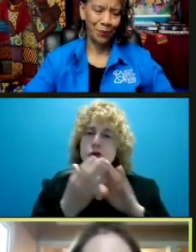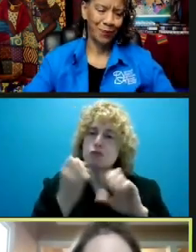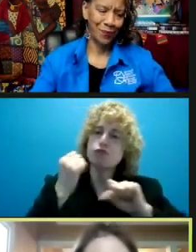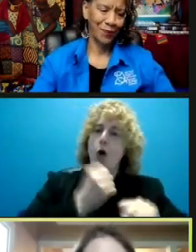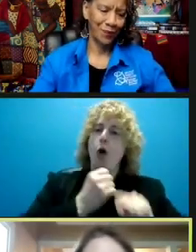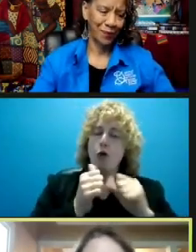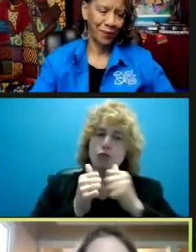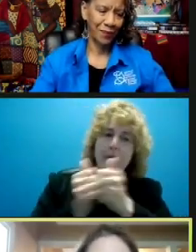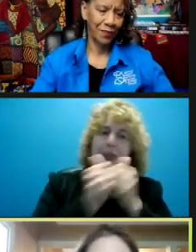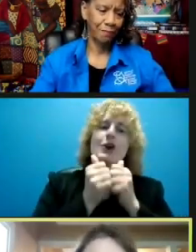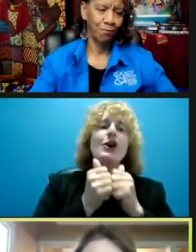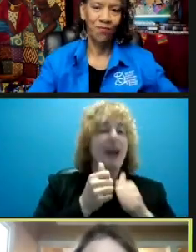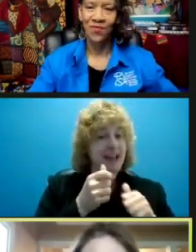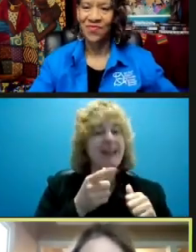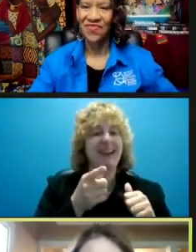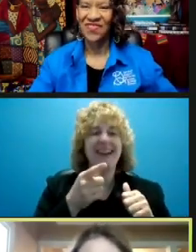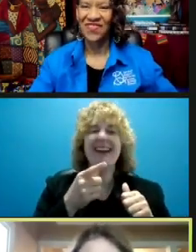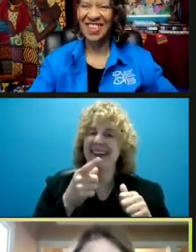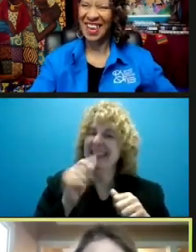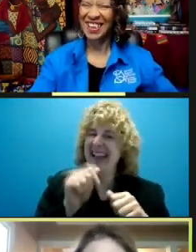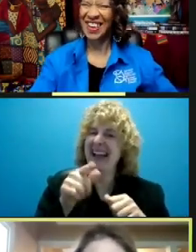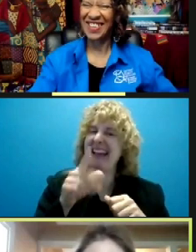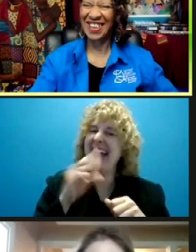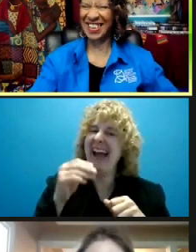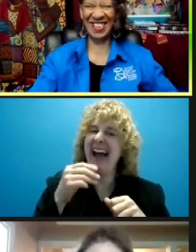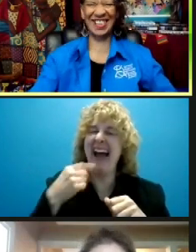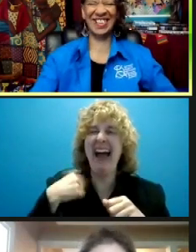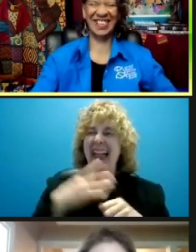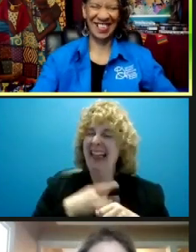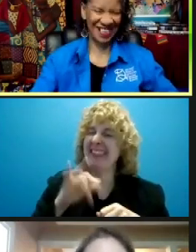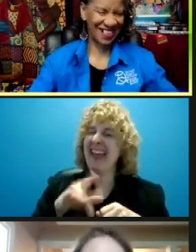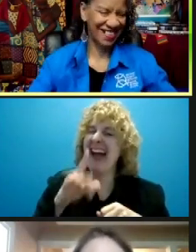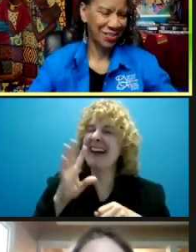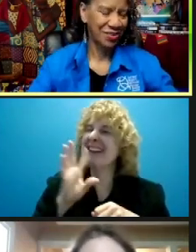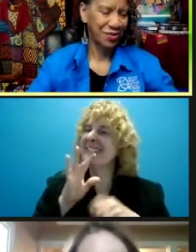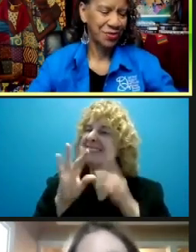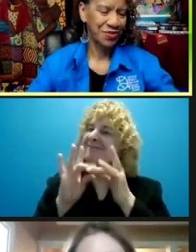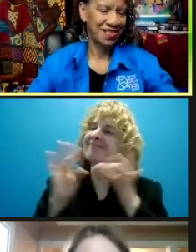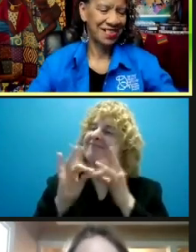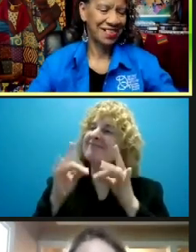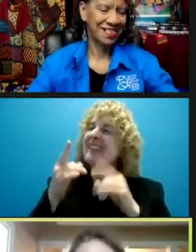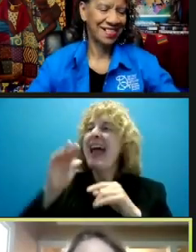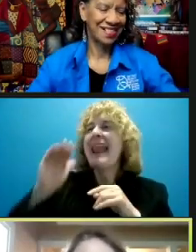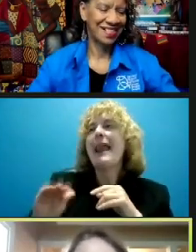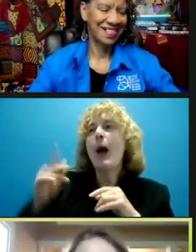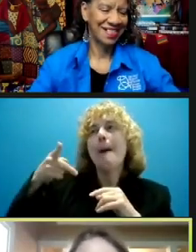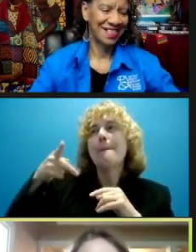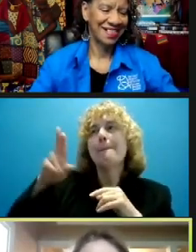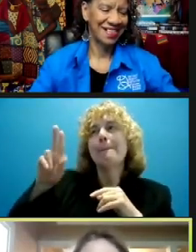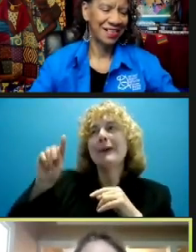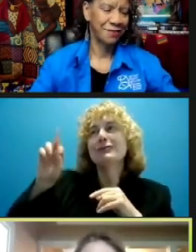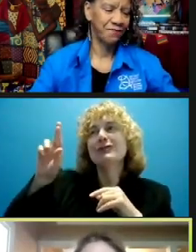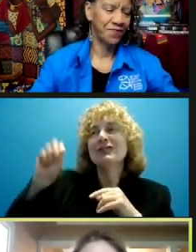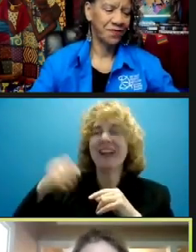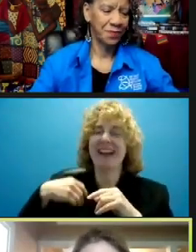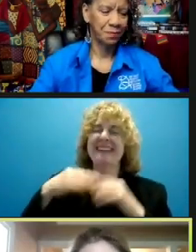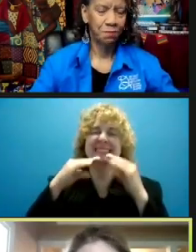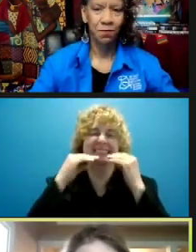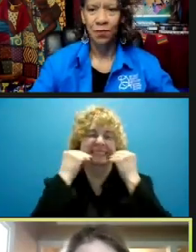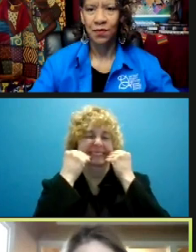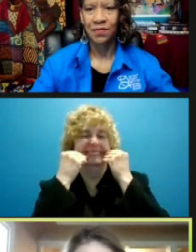Thank you so much. And I love the little putters. I've been smiling about it. I know. Um, great. So this is the current situation. Um, I'm going to be